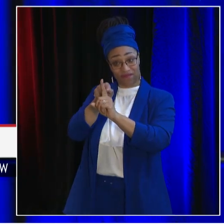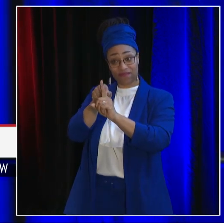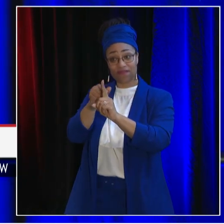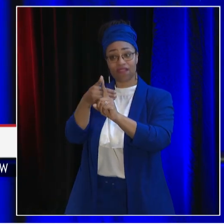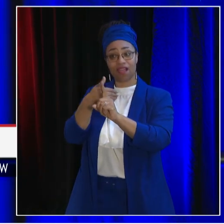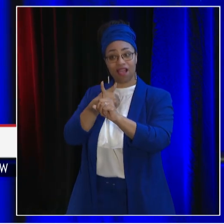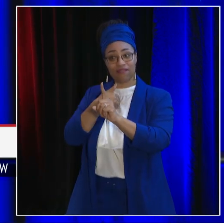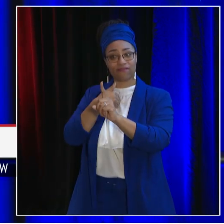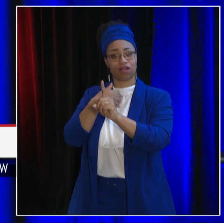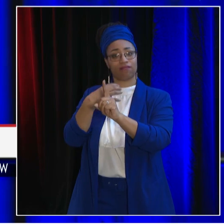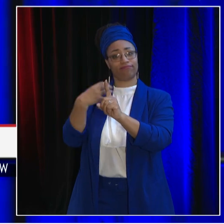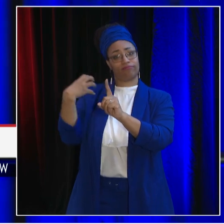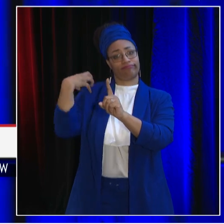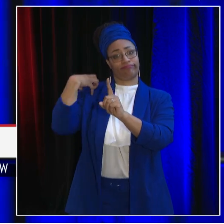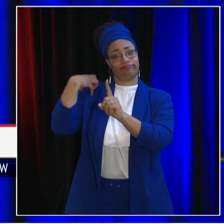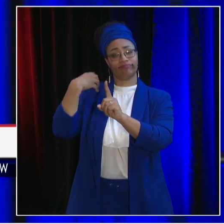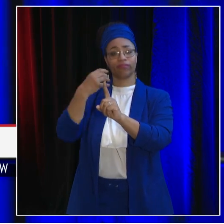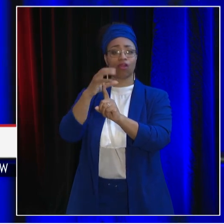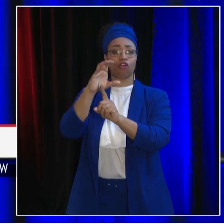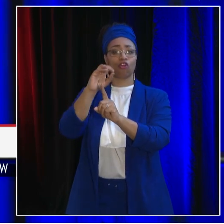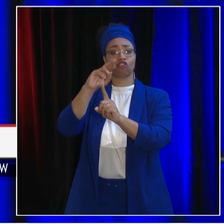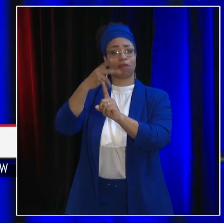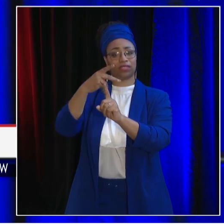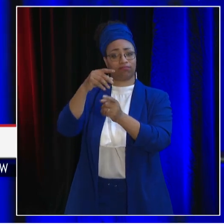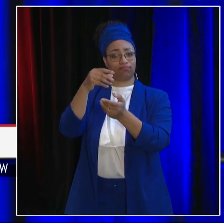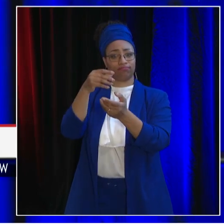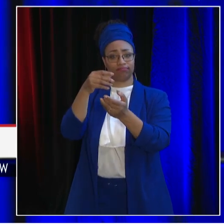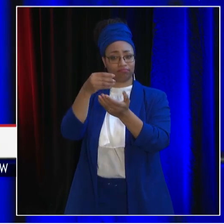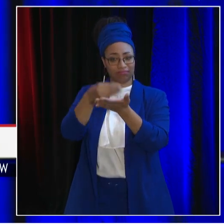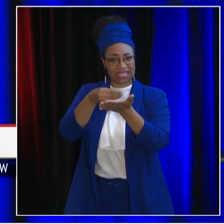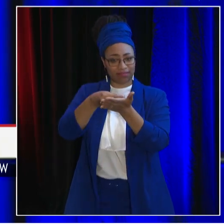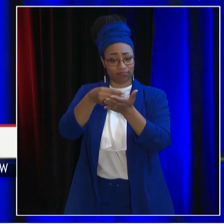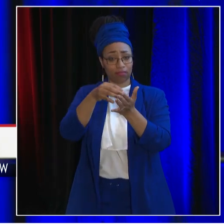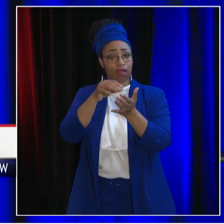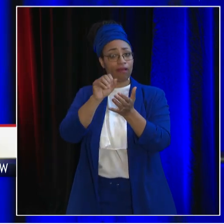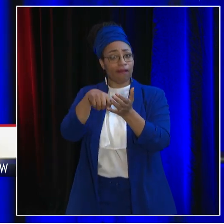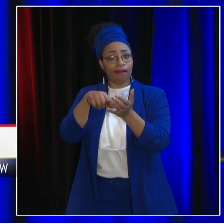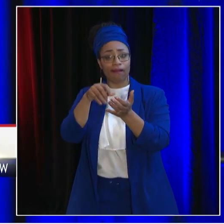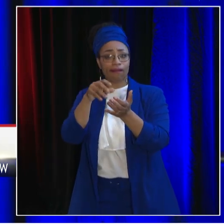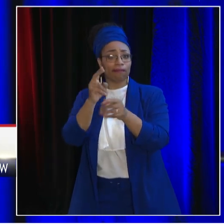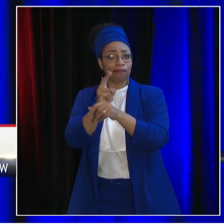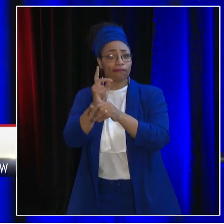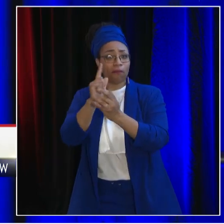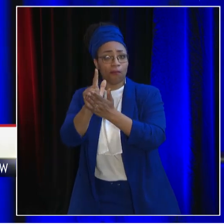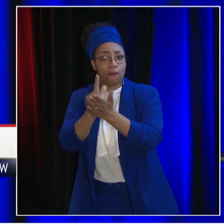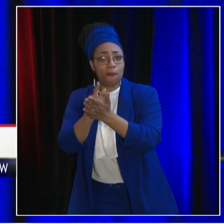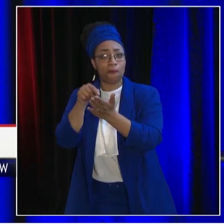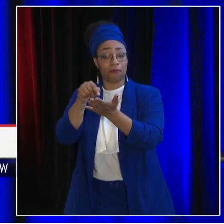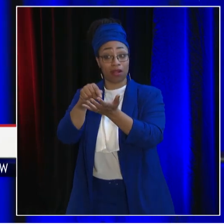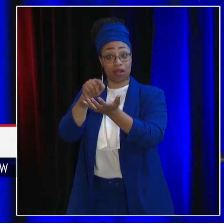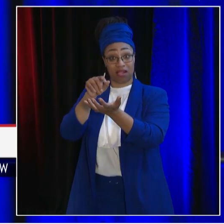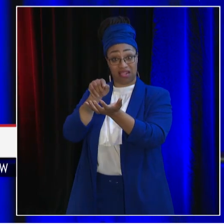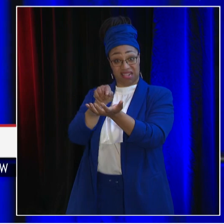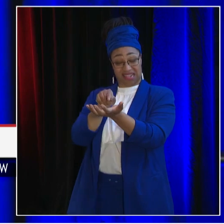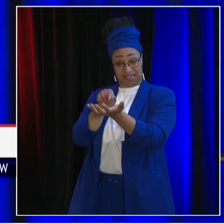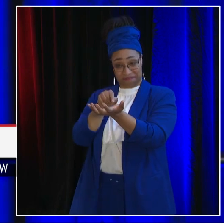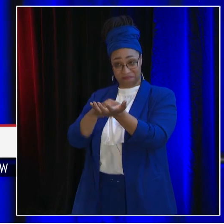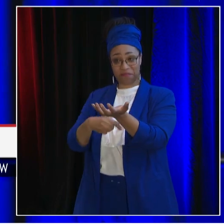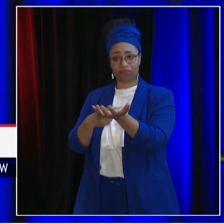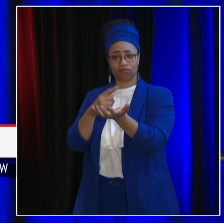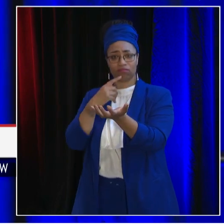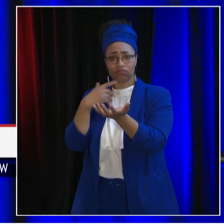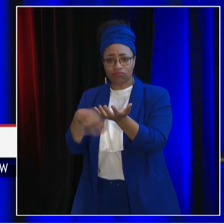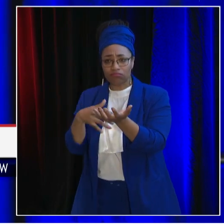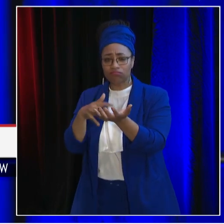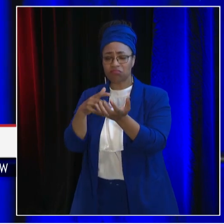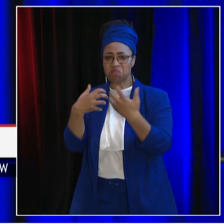Act. And Coakley courageously submitted an application, winning